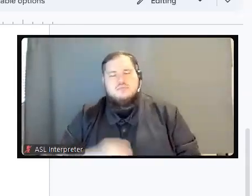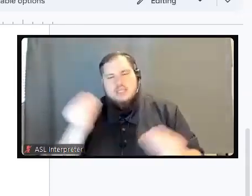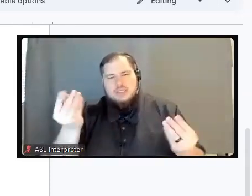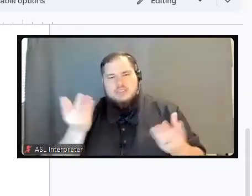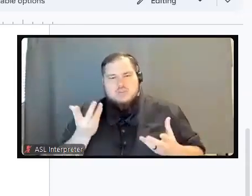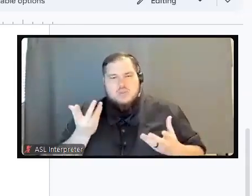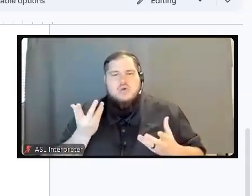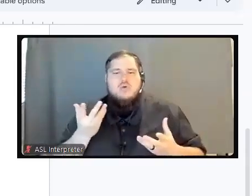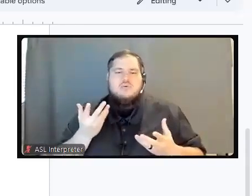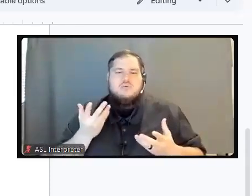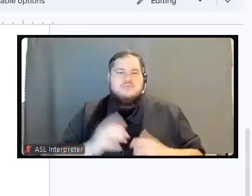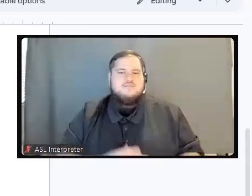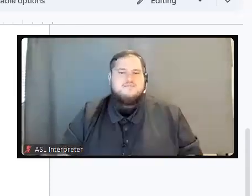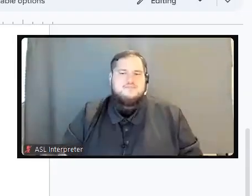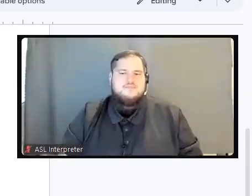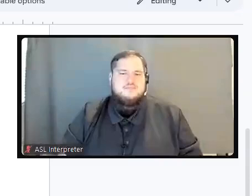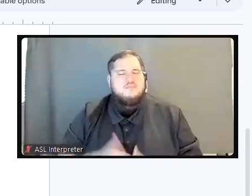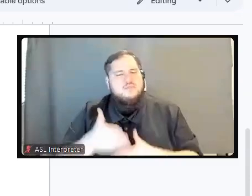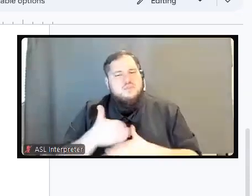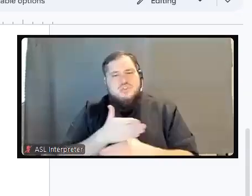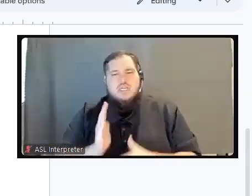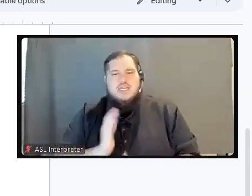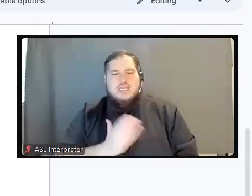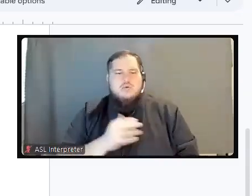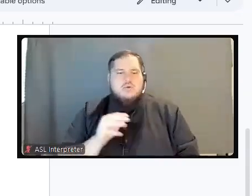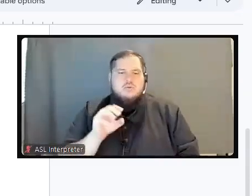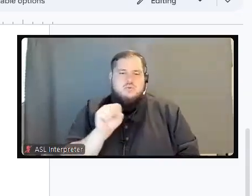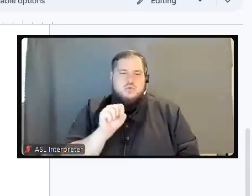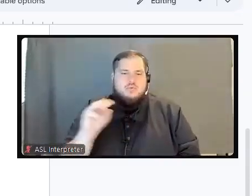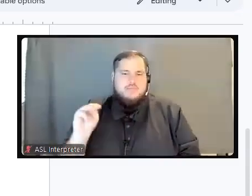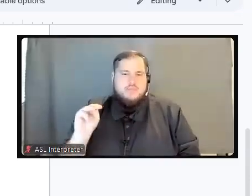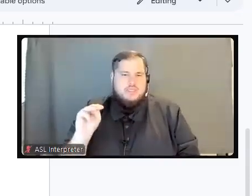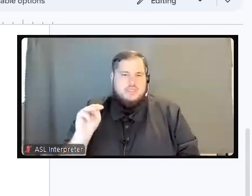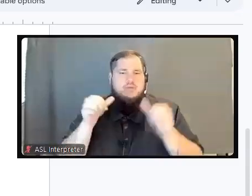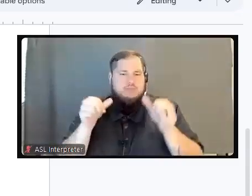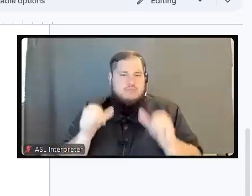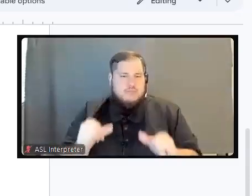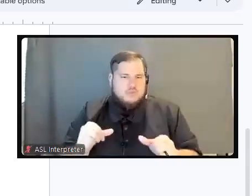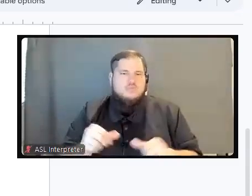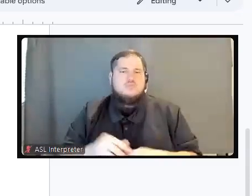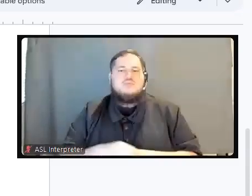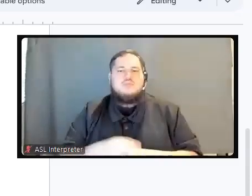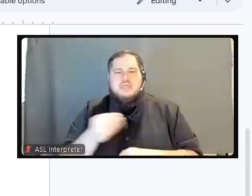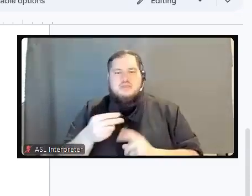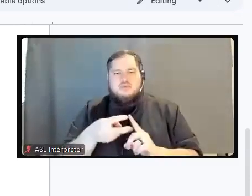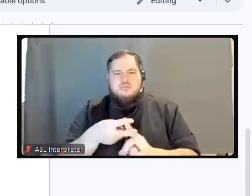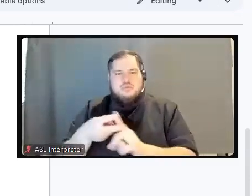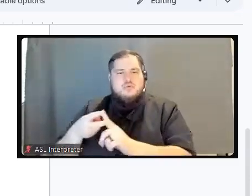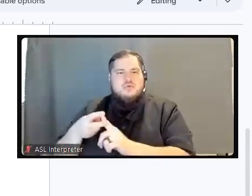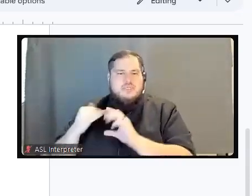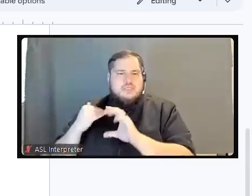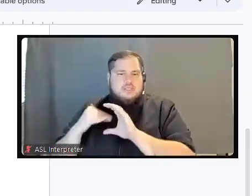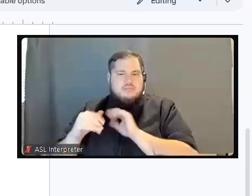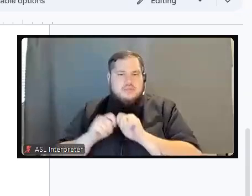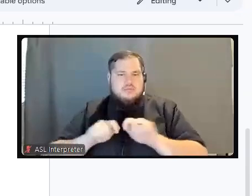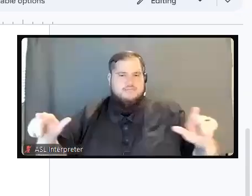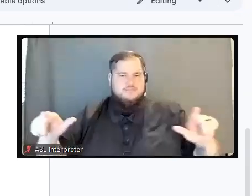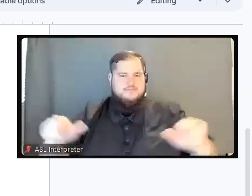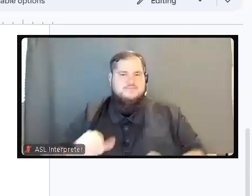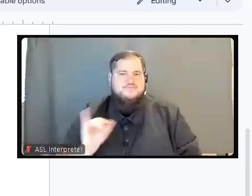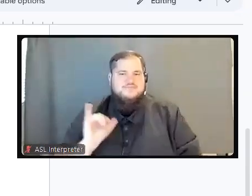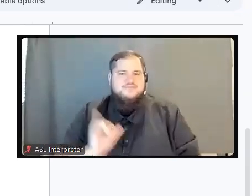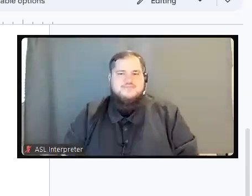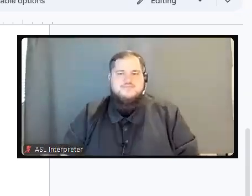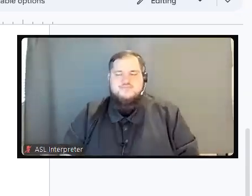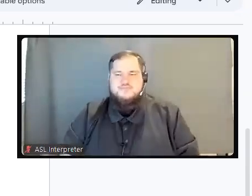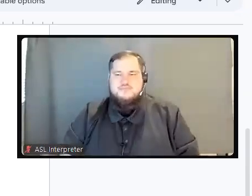or feel free just to, share our social media posts or those recruiting emails as well. So I see